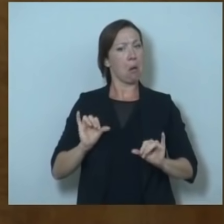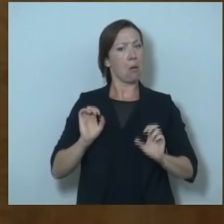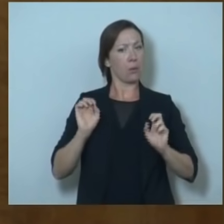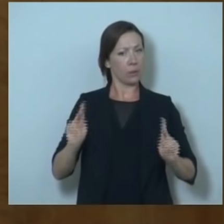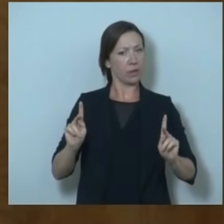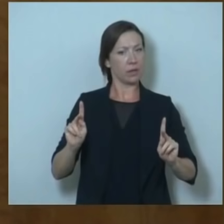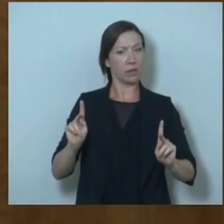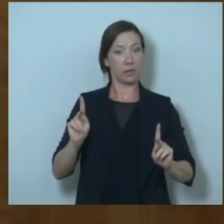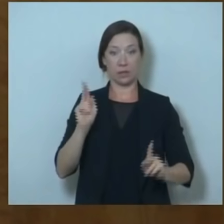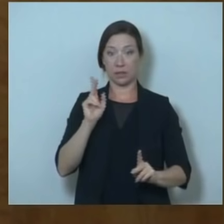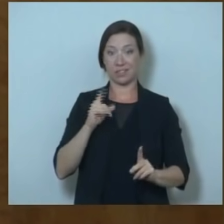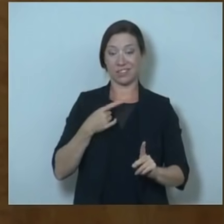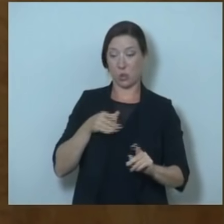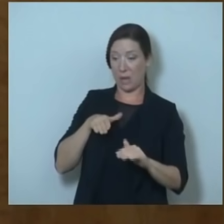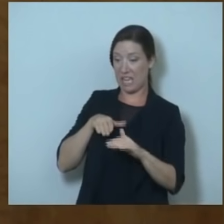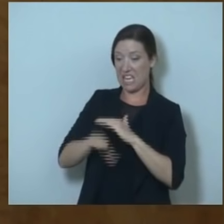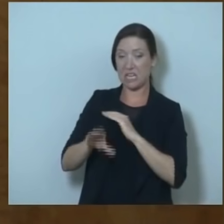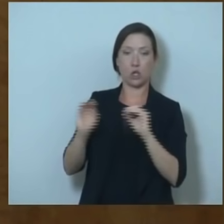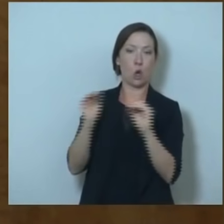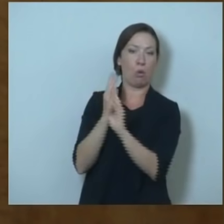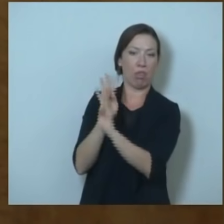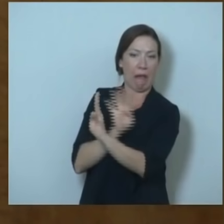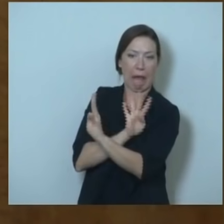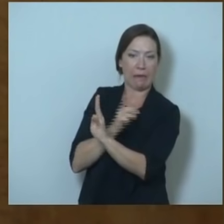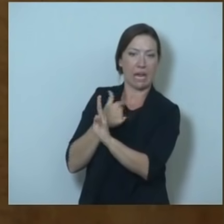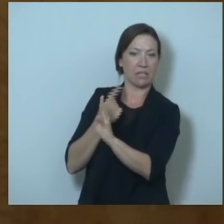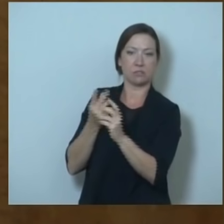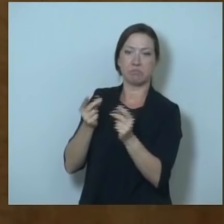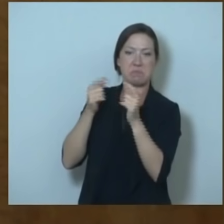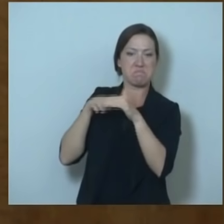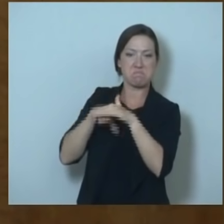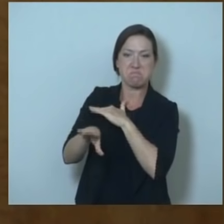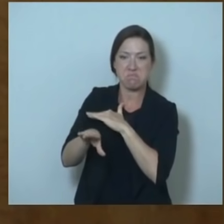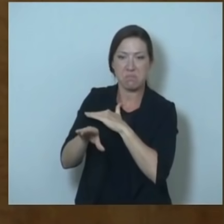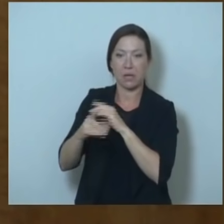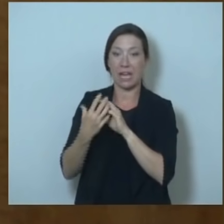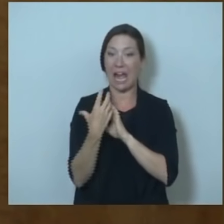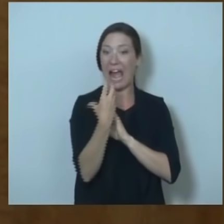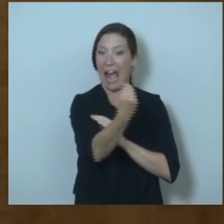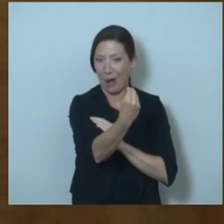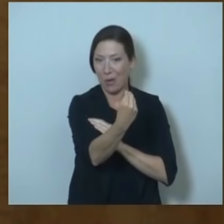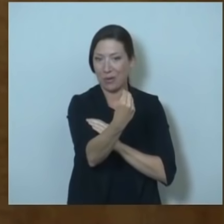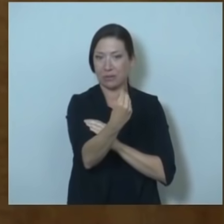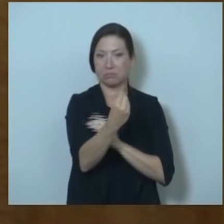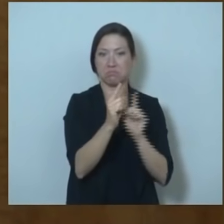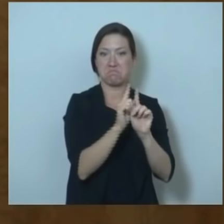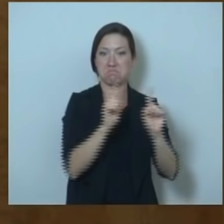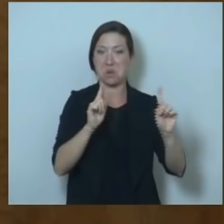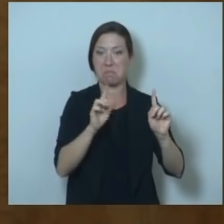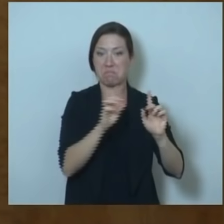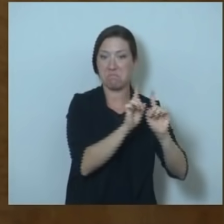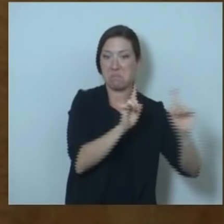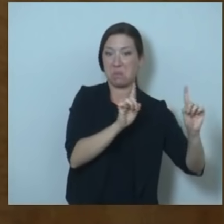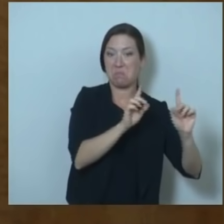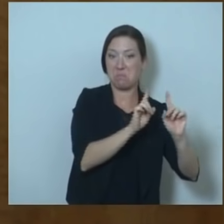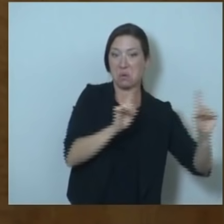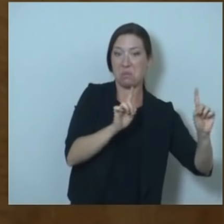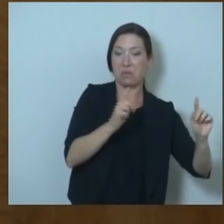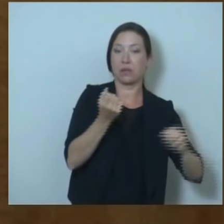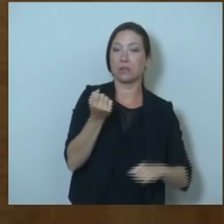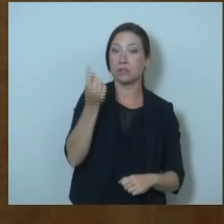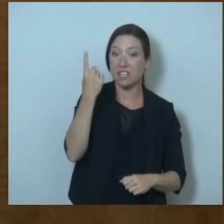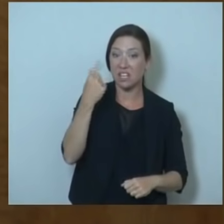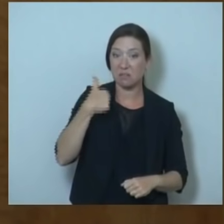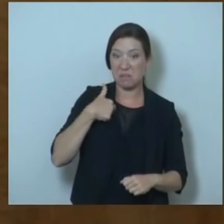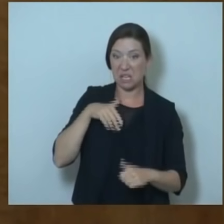6 feet apart. On the way in, there wasn't a line. They let me go right in. I had my mask on. But then when I got inside, none of the staff were wearing masks, and I